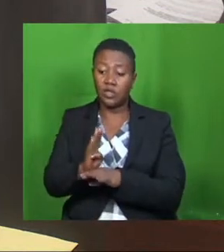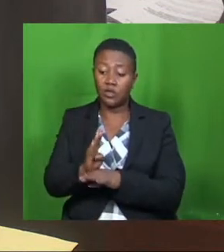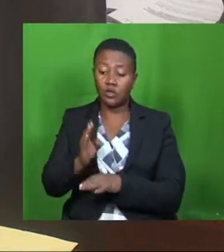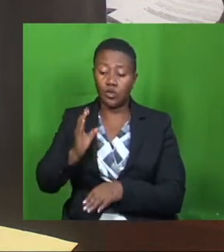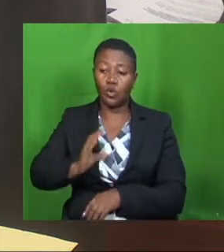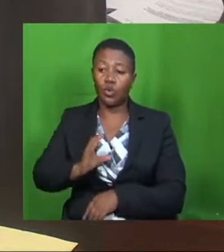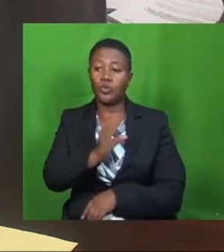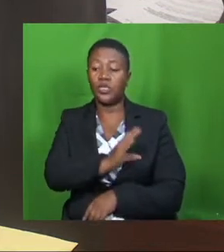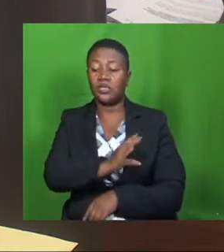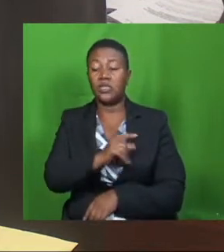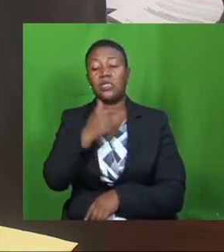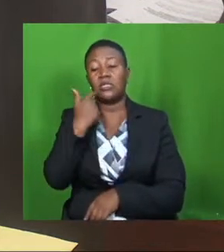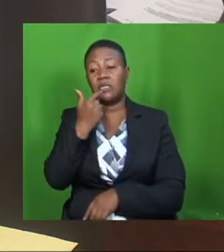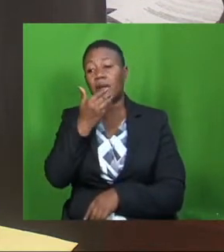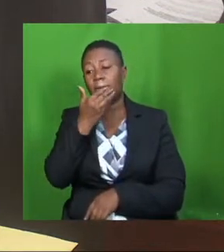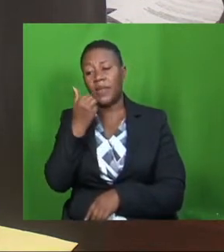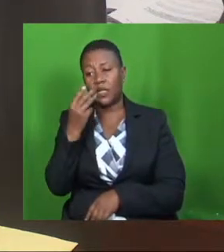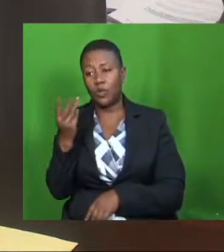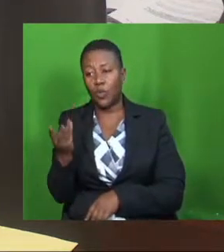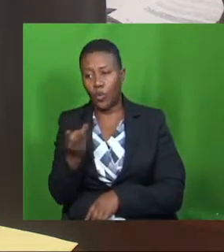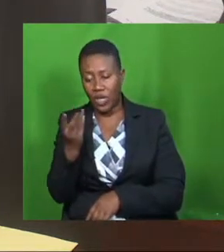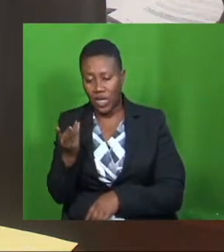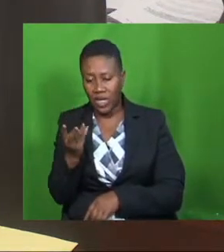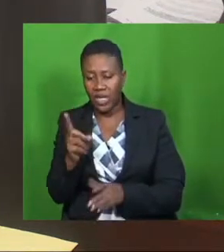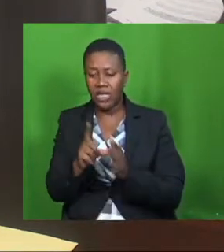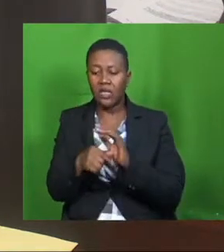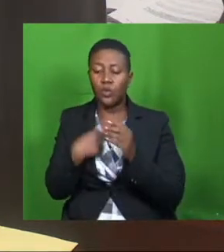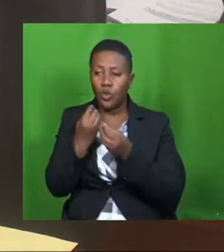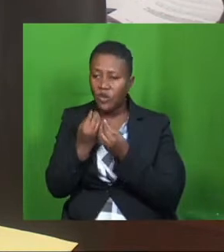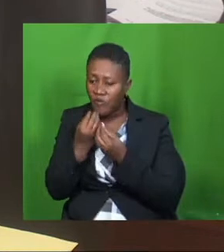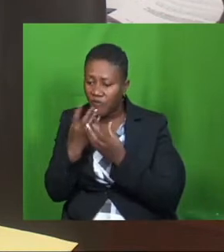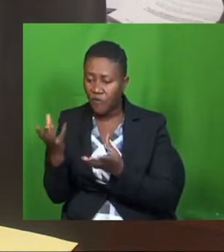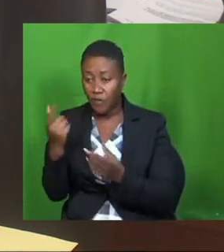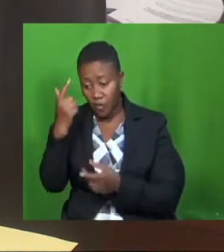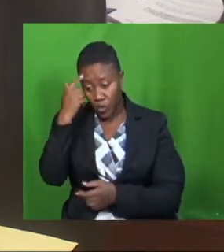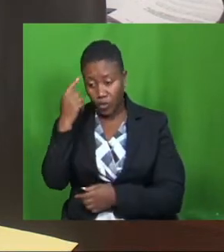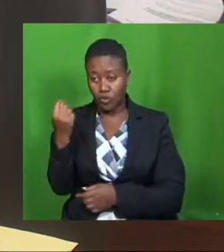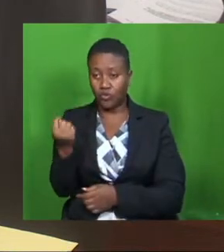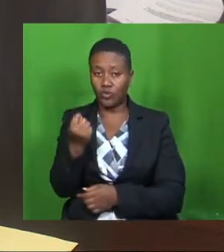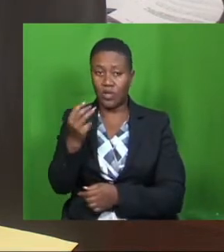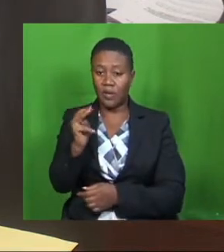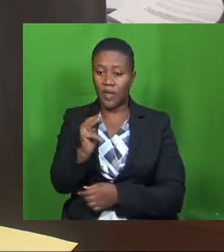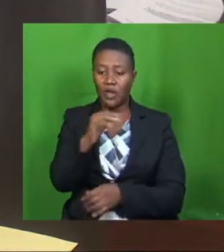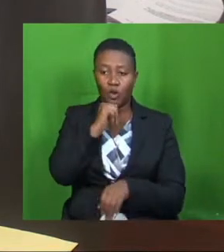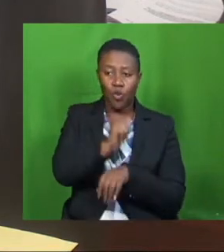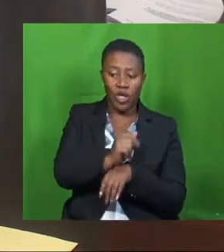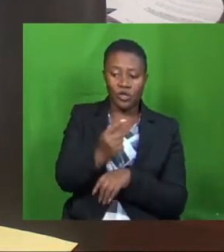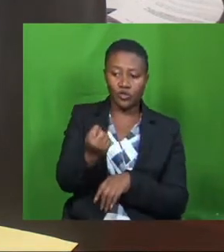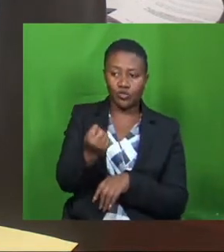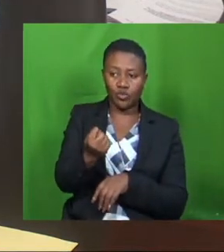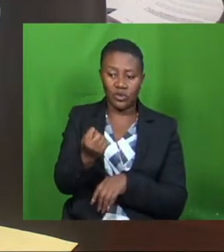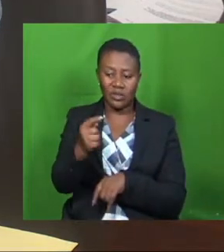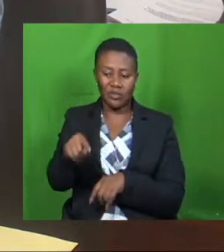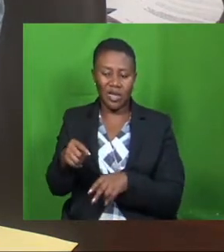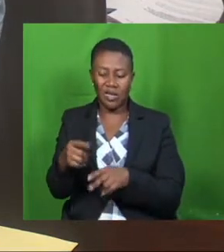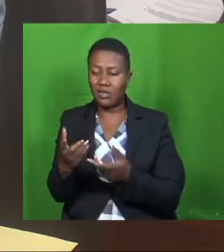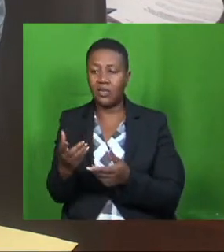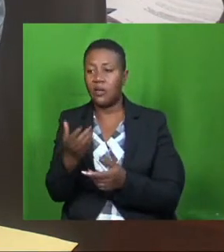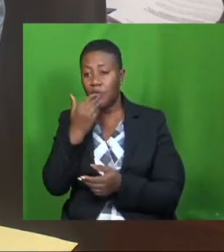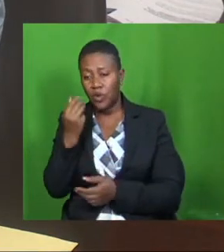Mr. Speaker, after we adjourned, I contacted him, and indeed he came to my